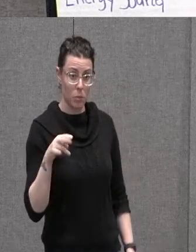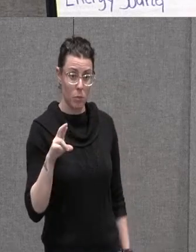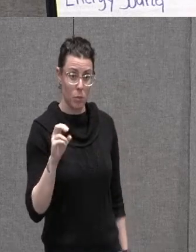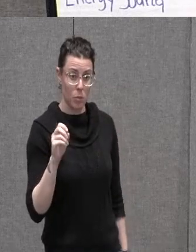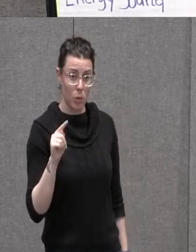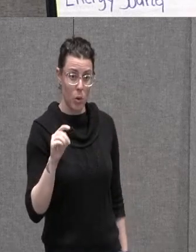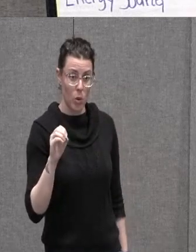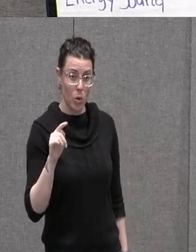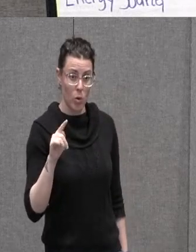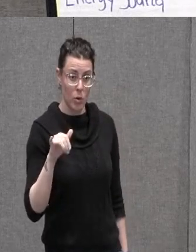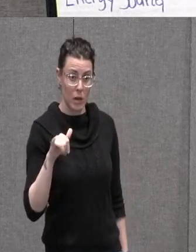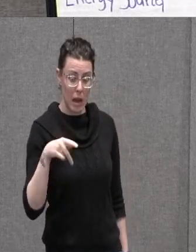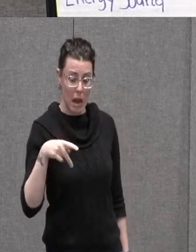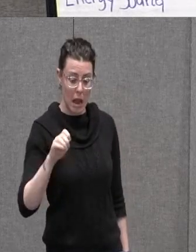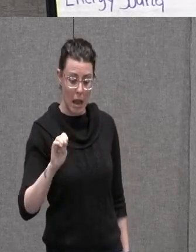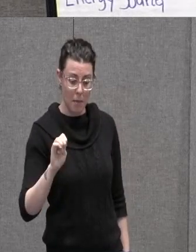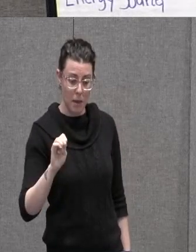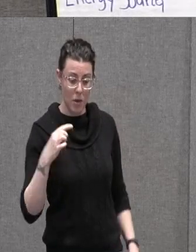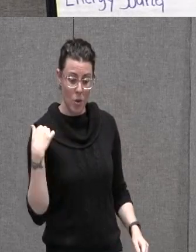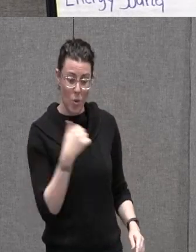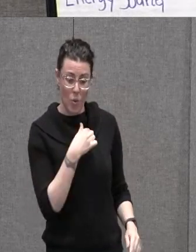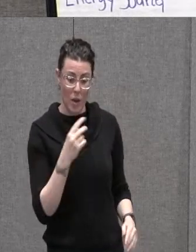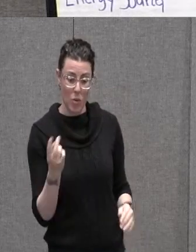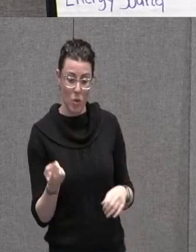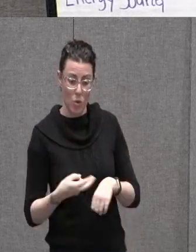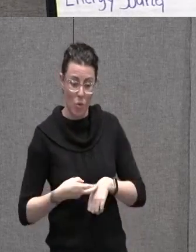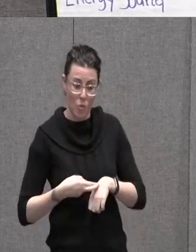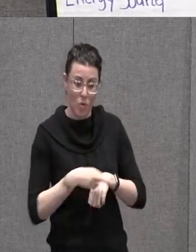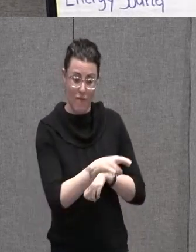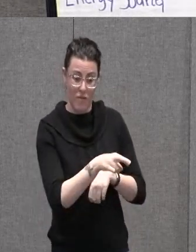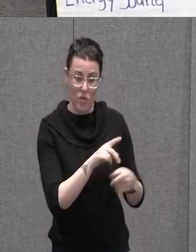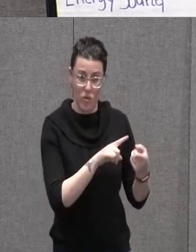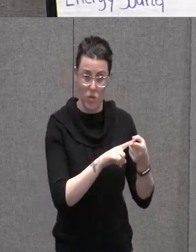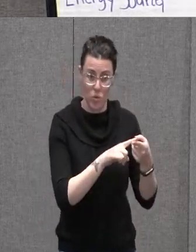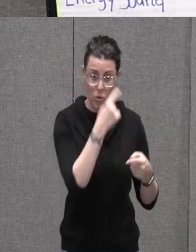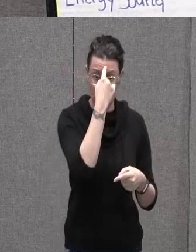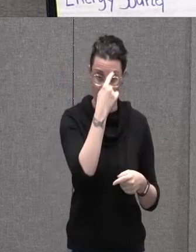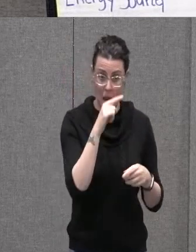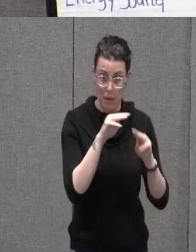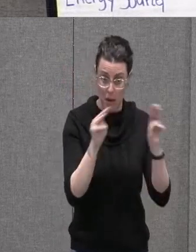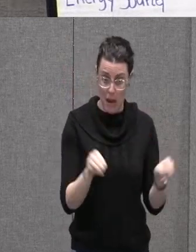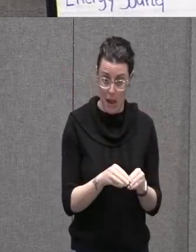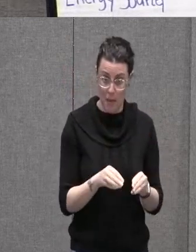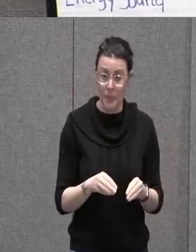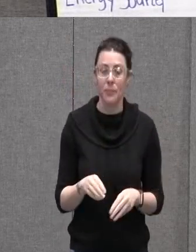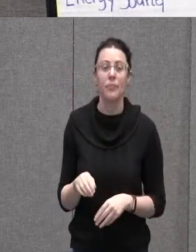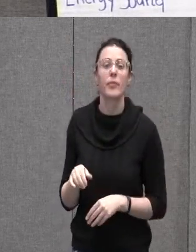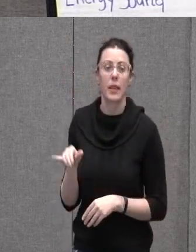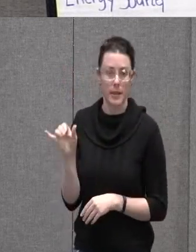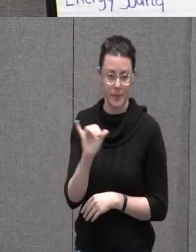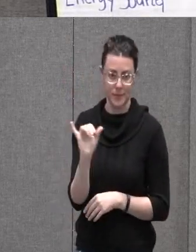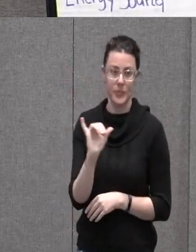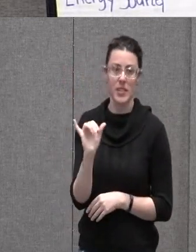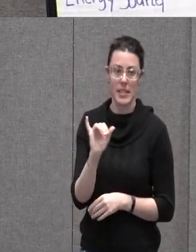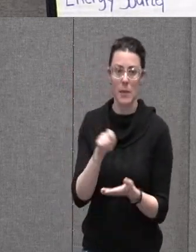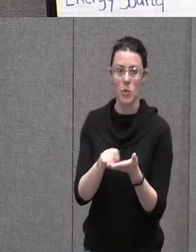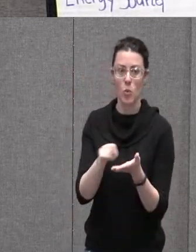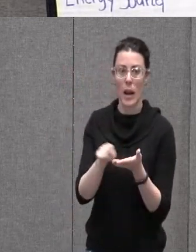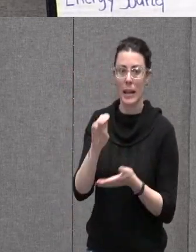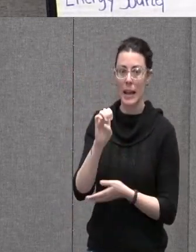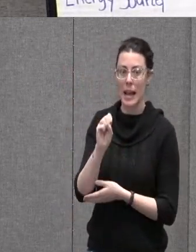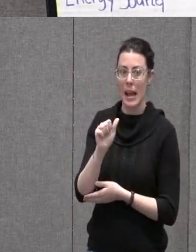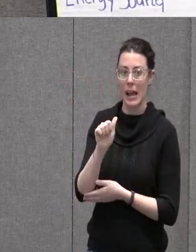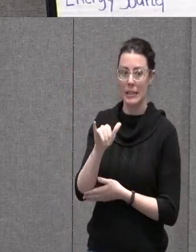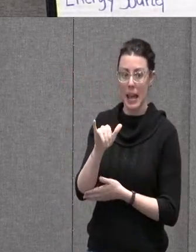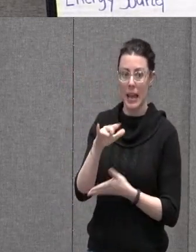back to this to help So- us put that in place? Very much like writing, when we write an essay, Okay. or even when we write a story, we start